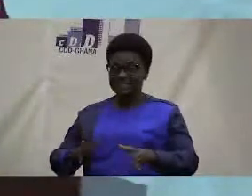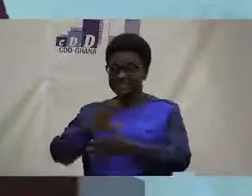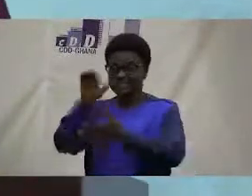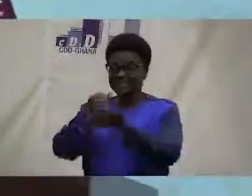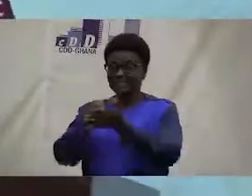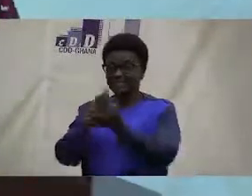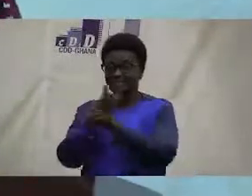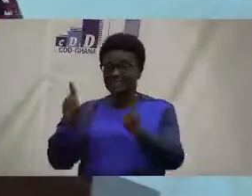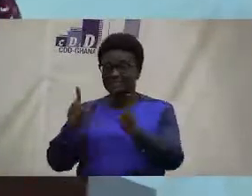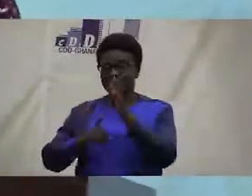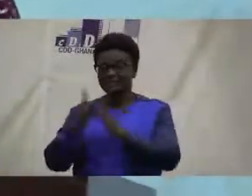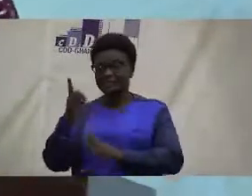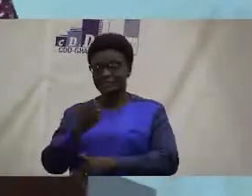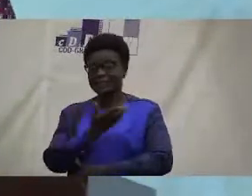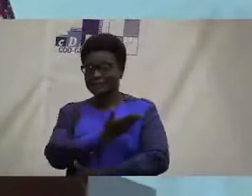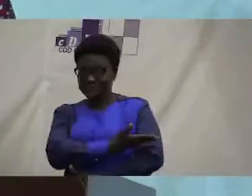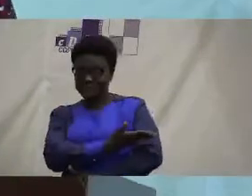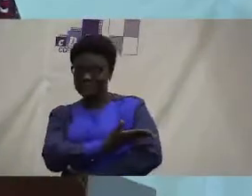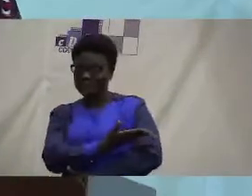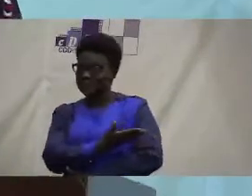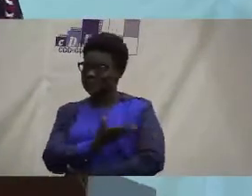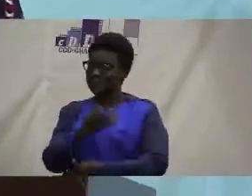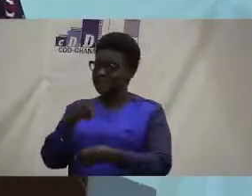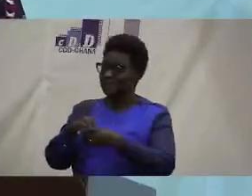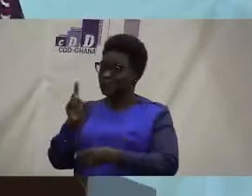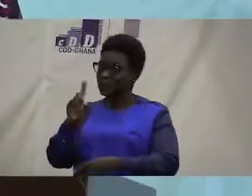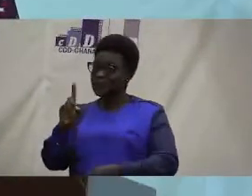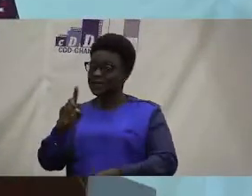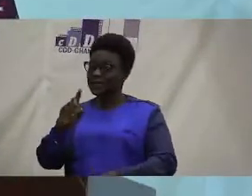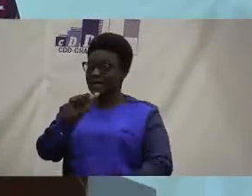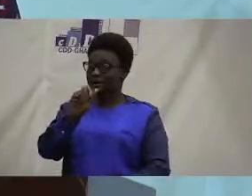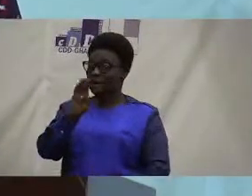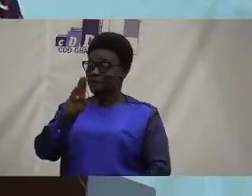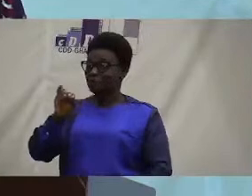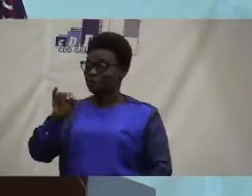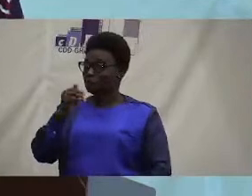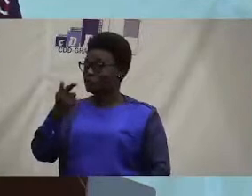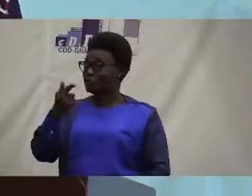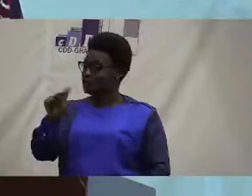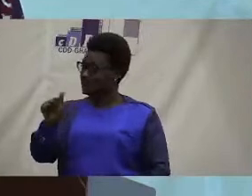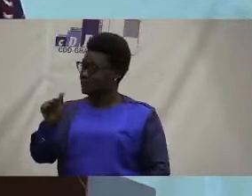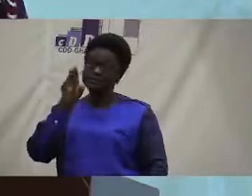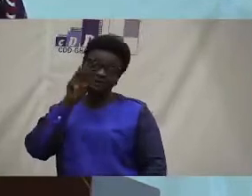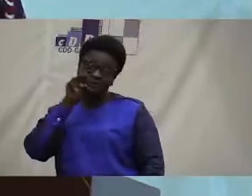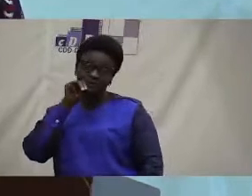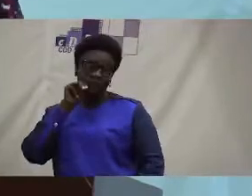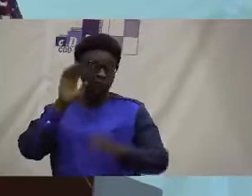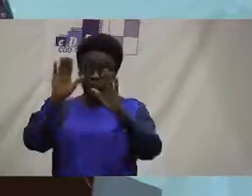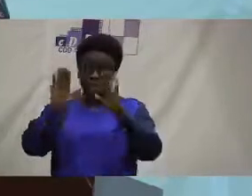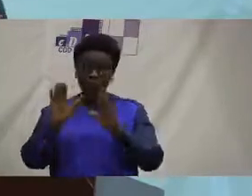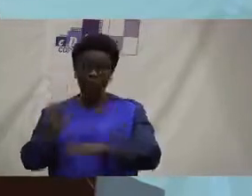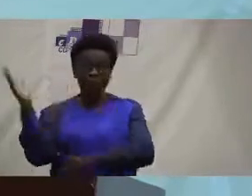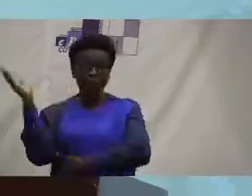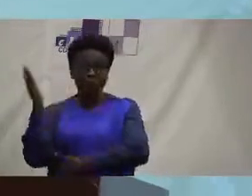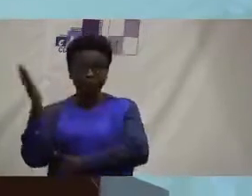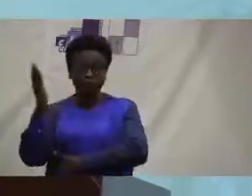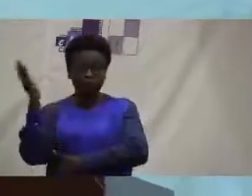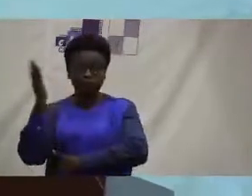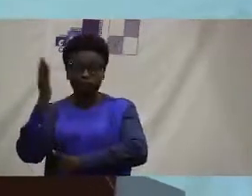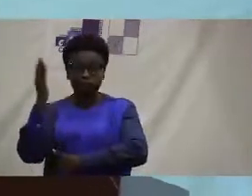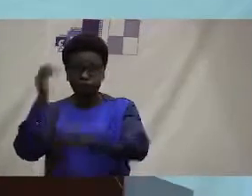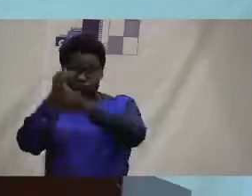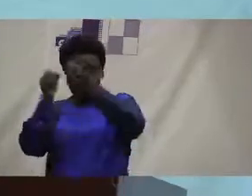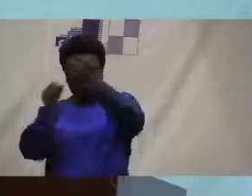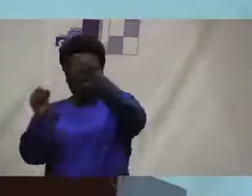Democratic Development in Abuja, Nigeria, for that wonderful, wonderful lecture. It's